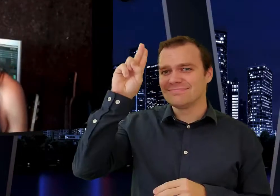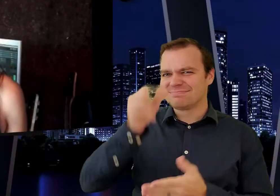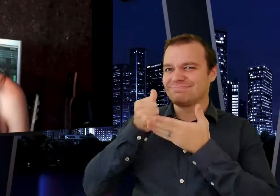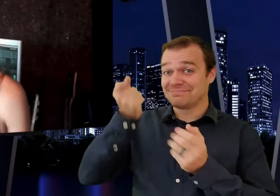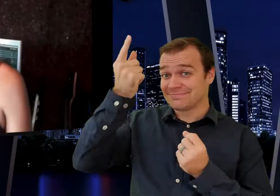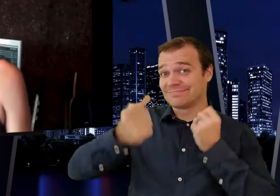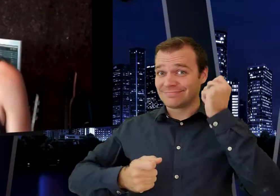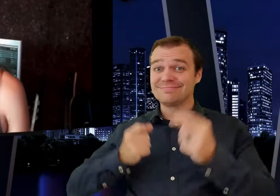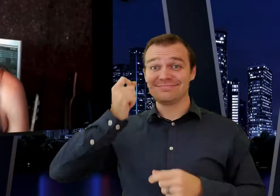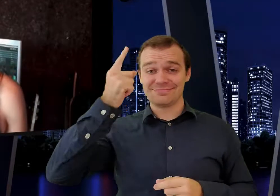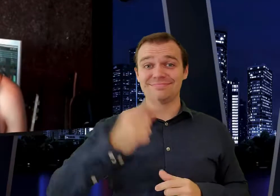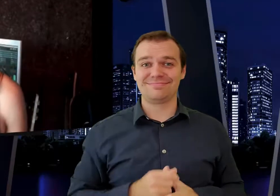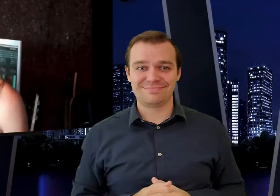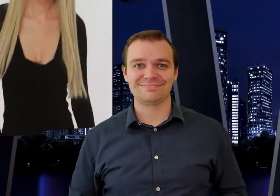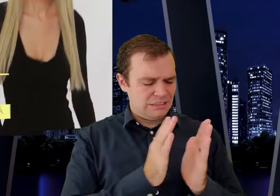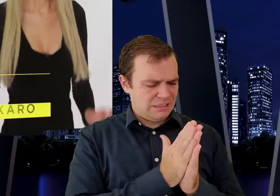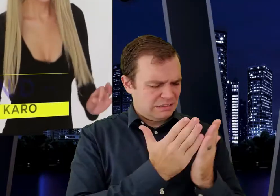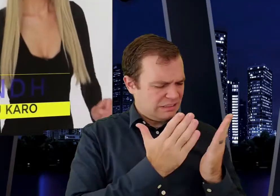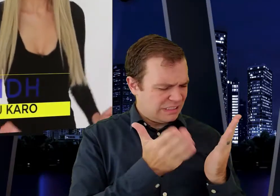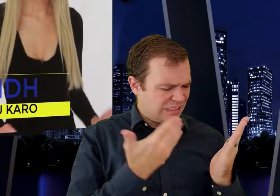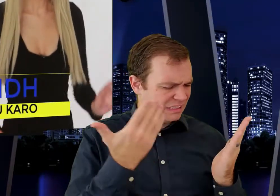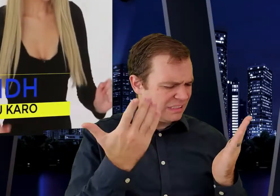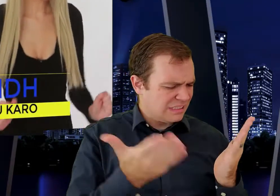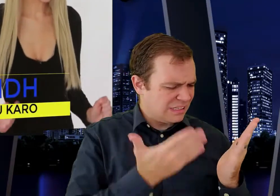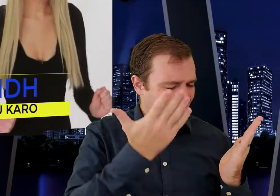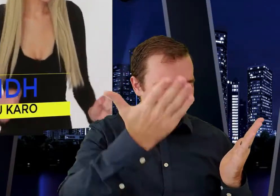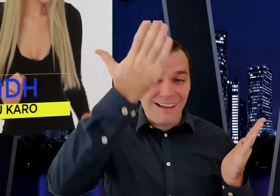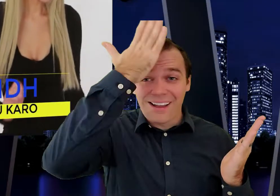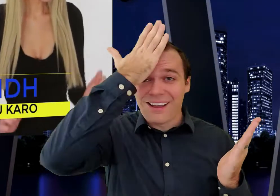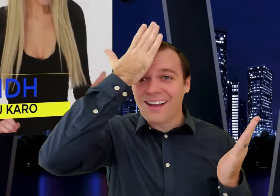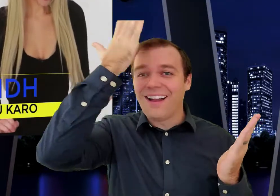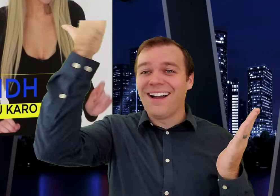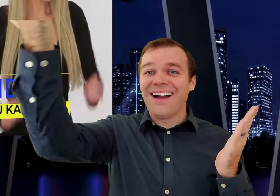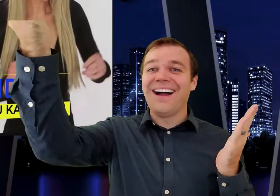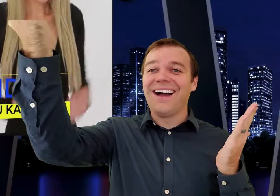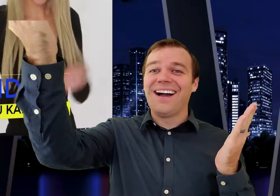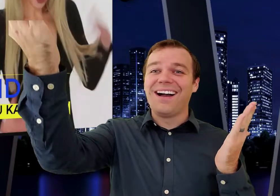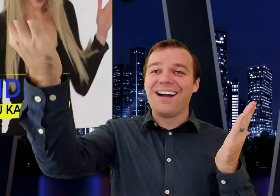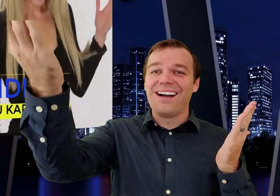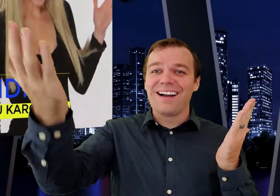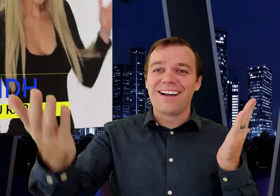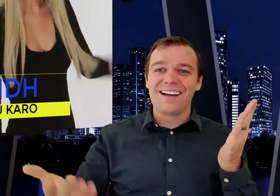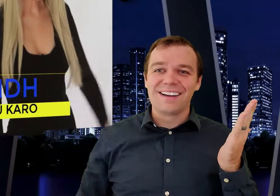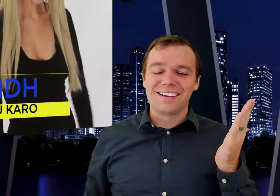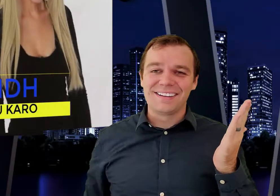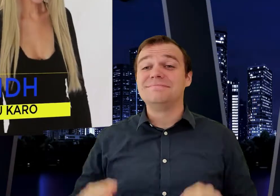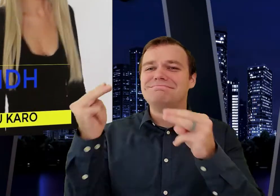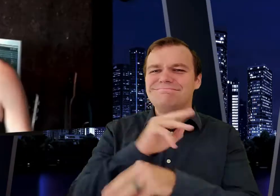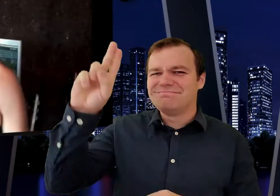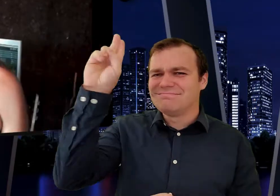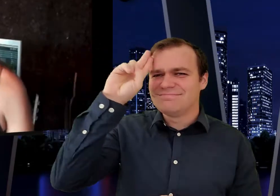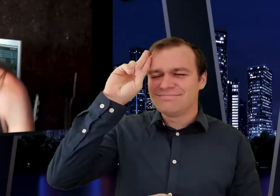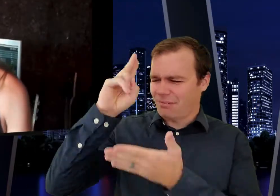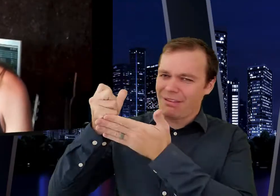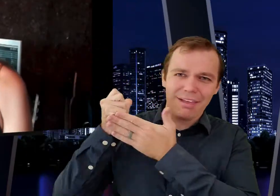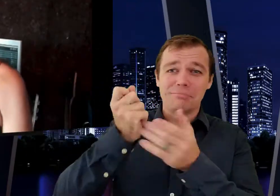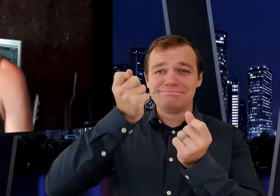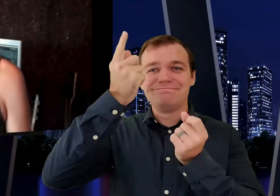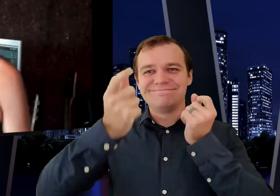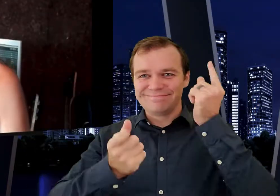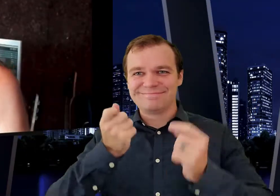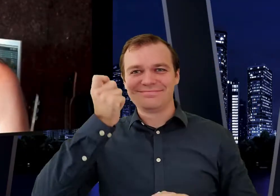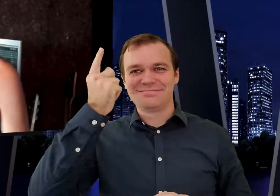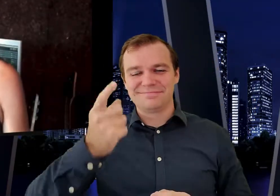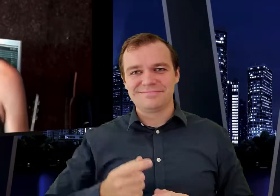Math Uncle makes math easy. Rata banat samajhna shuru karo. Math Uncle